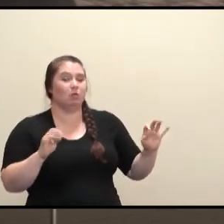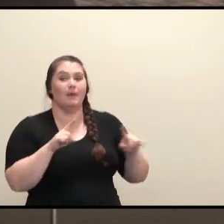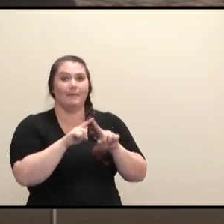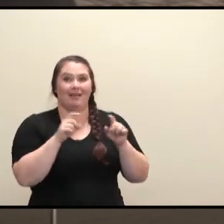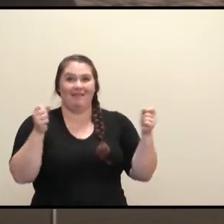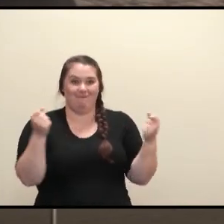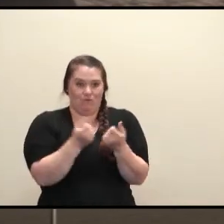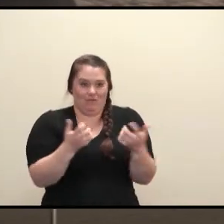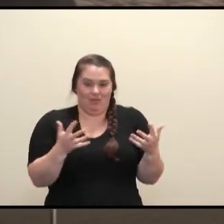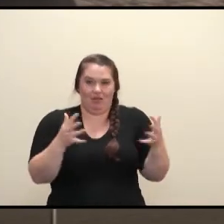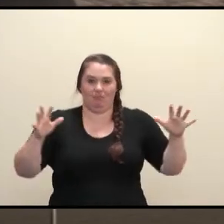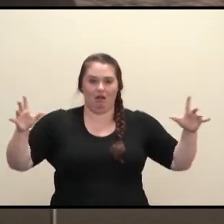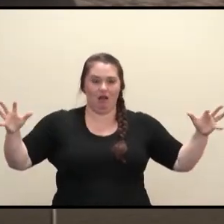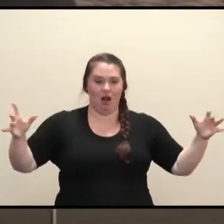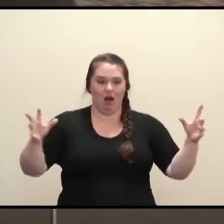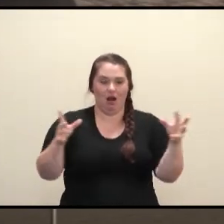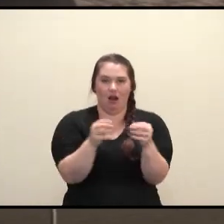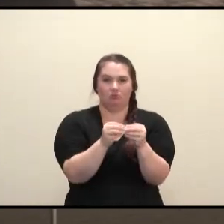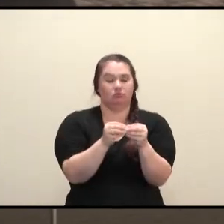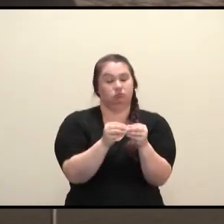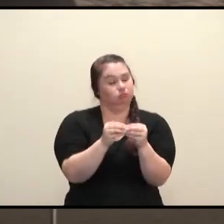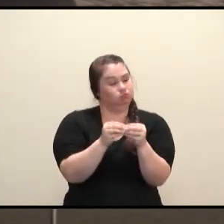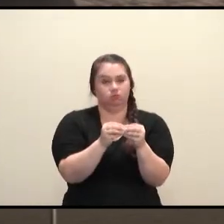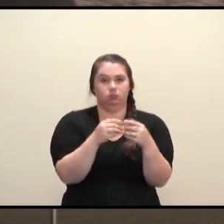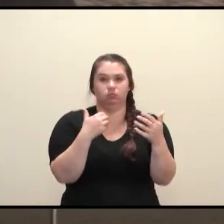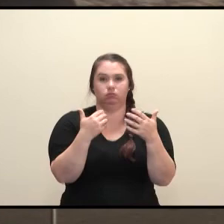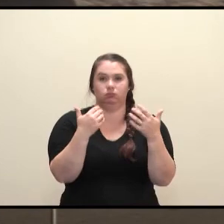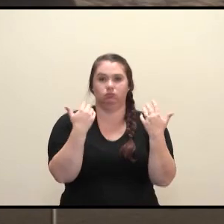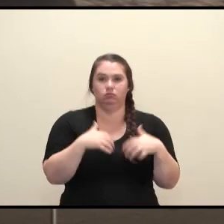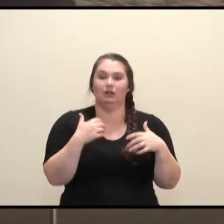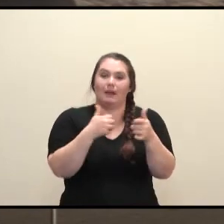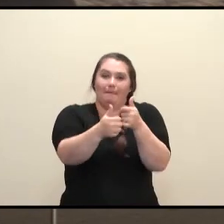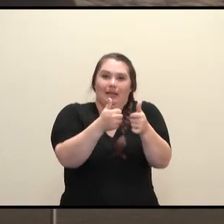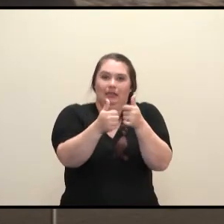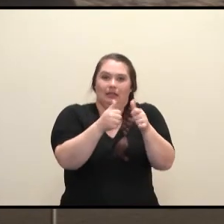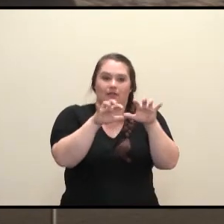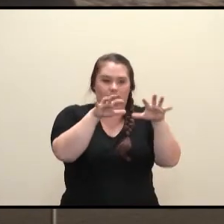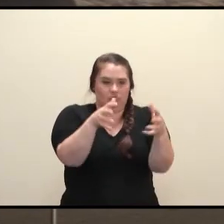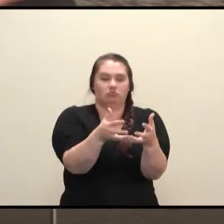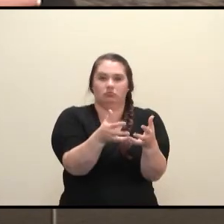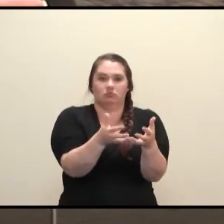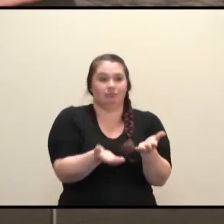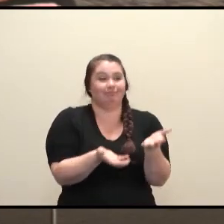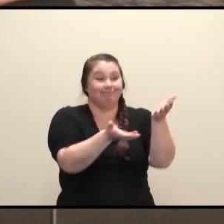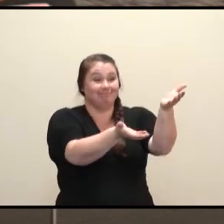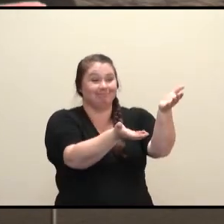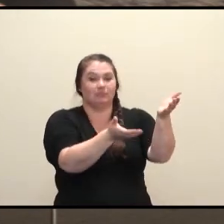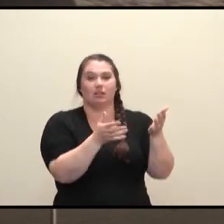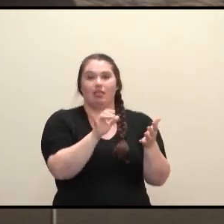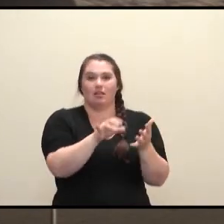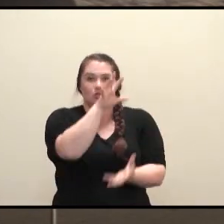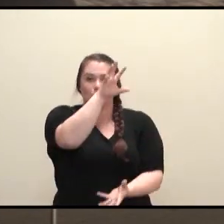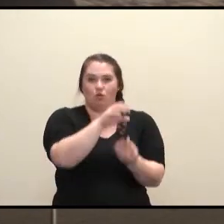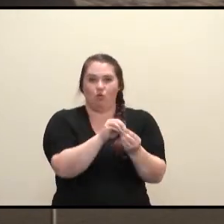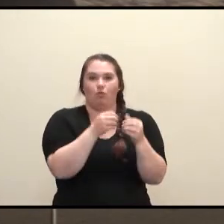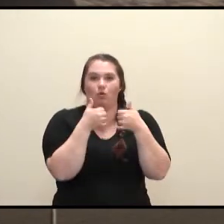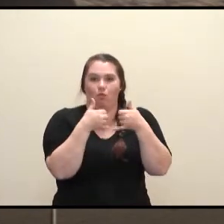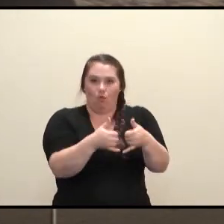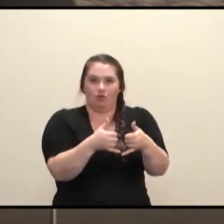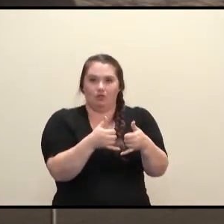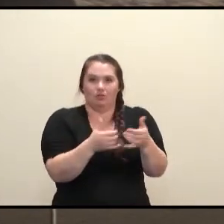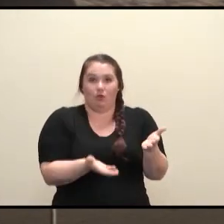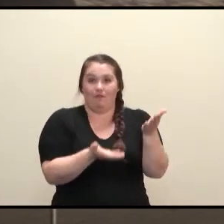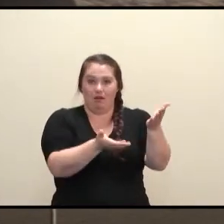add everything in, it actually is a very competitive package. And so that is the other piece of compensation is total rewards. And so what are